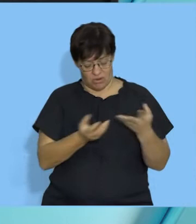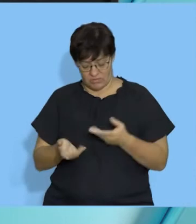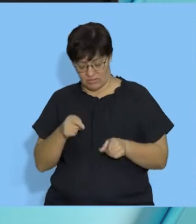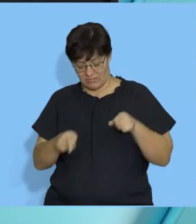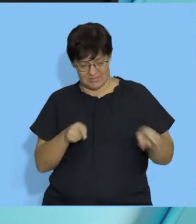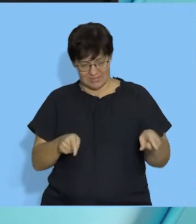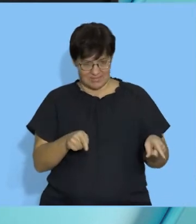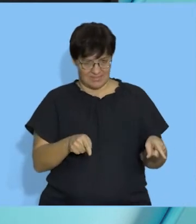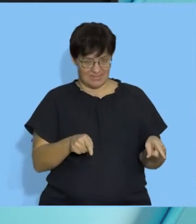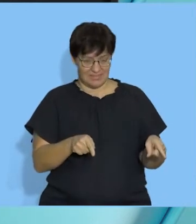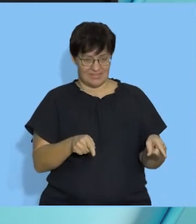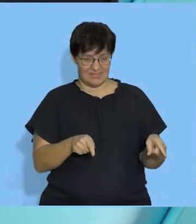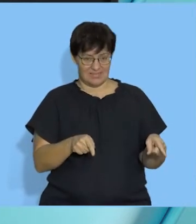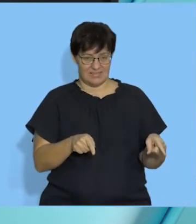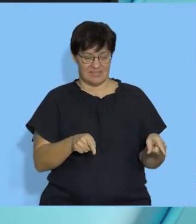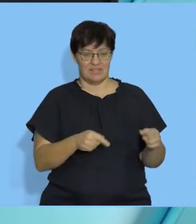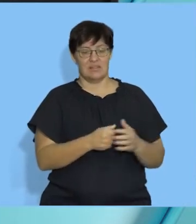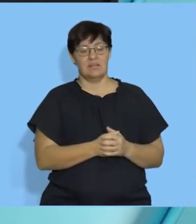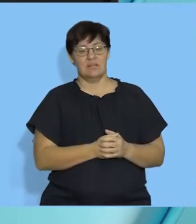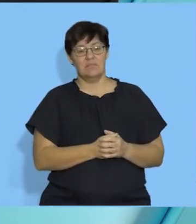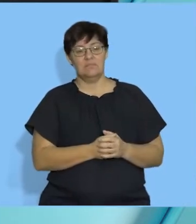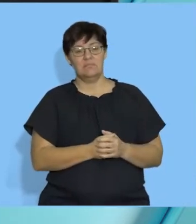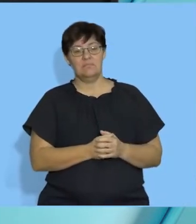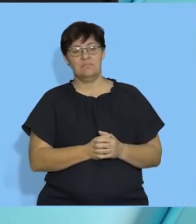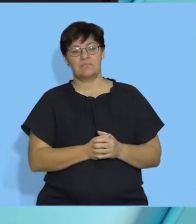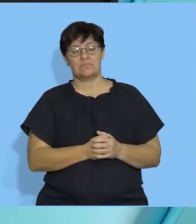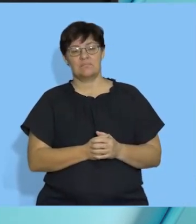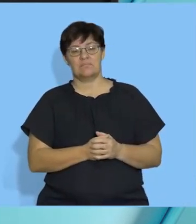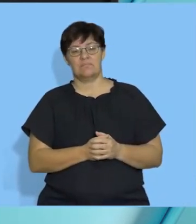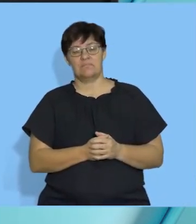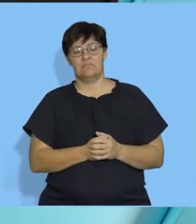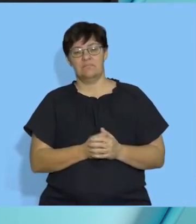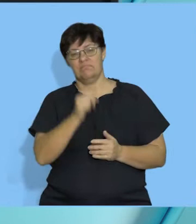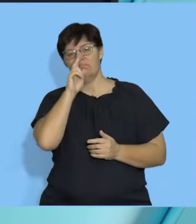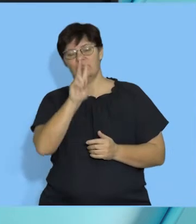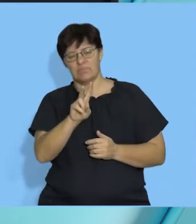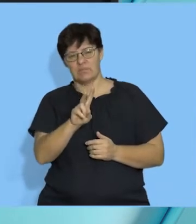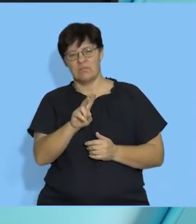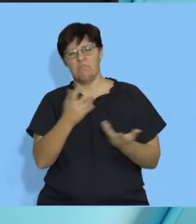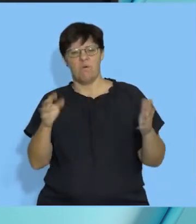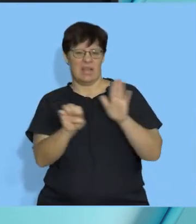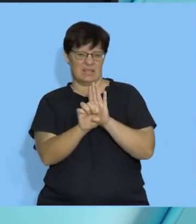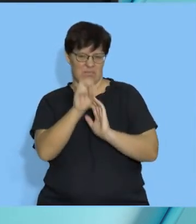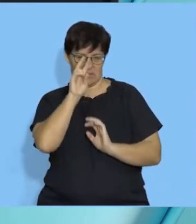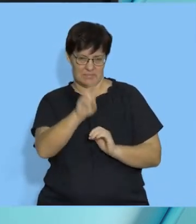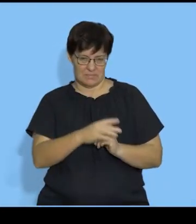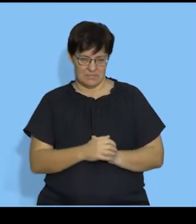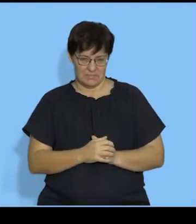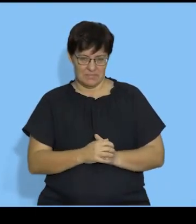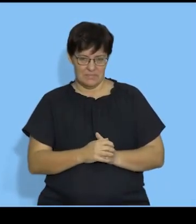a reducing agent and an oxidizing agent. Now let's look at more of these tangible examples, right?